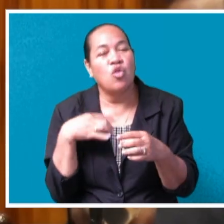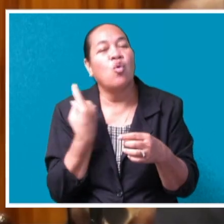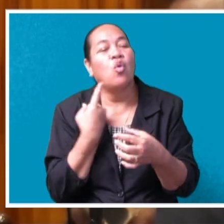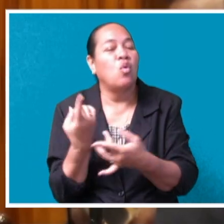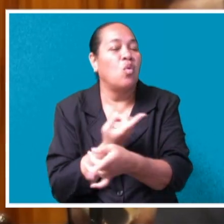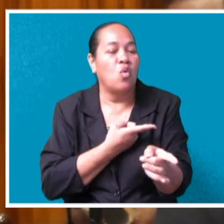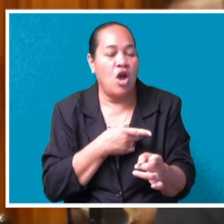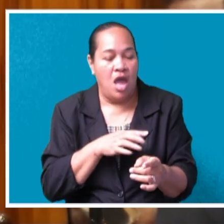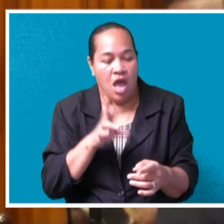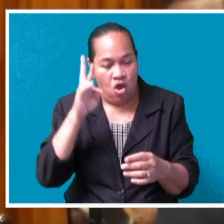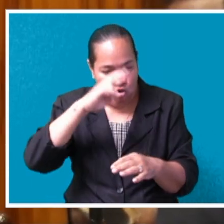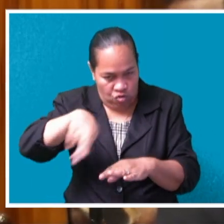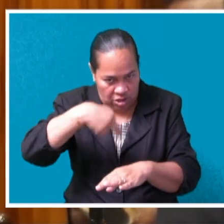partners.